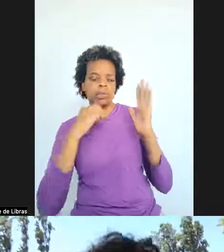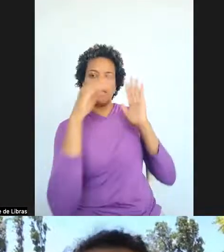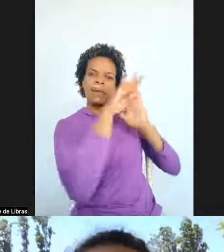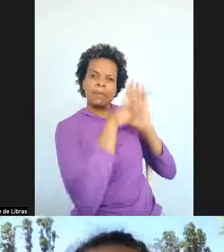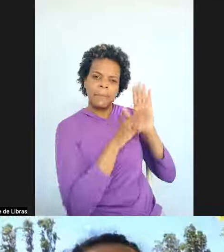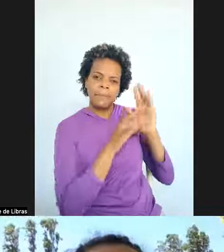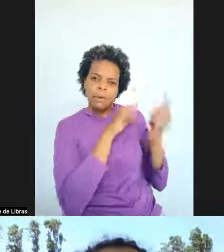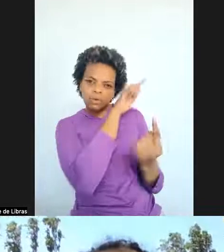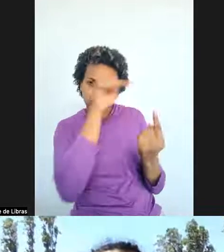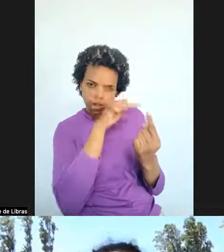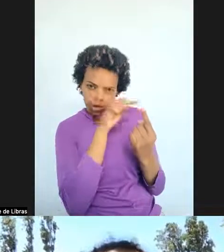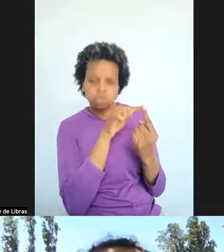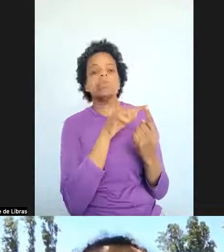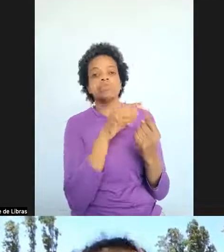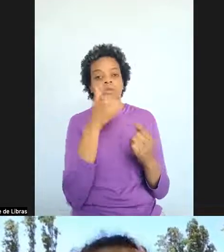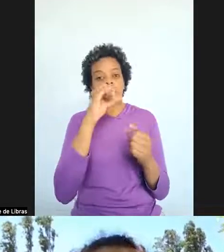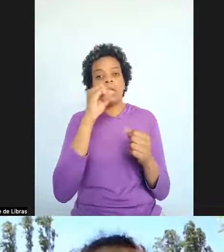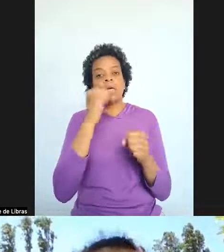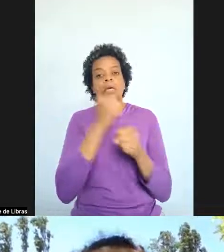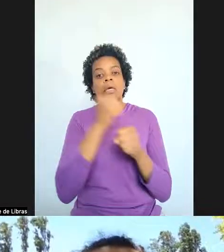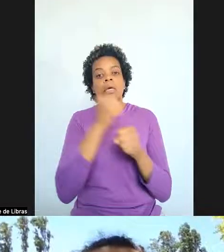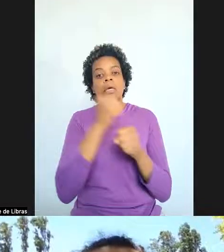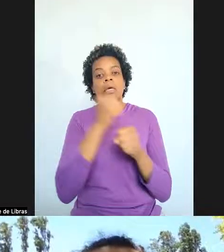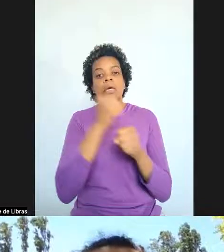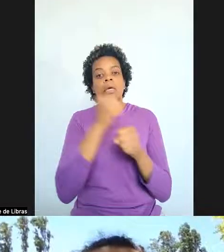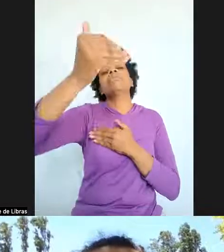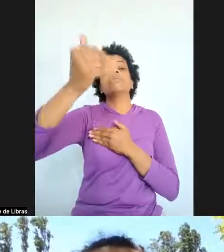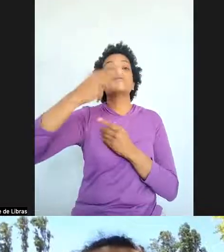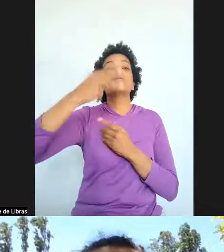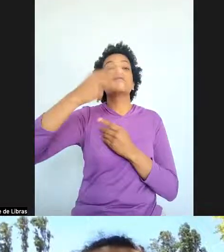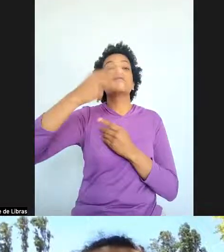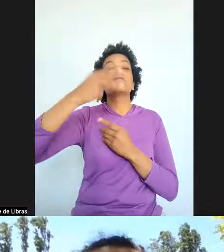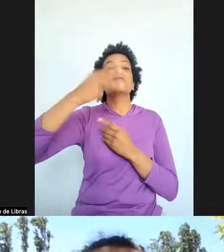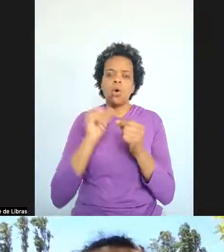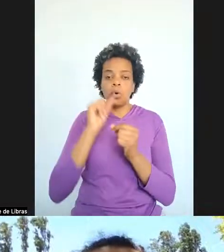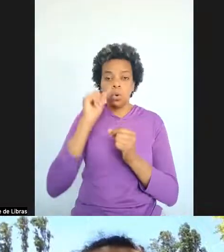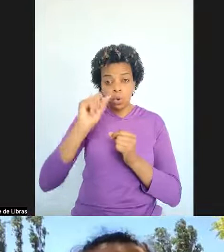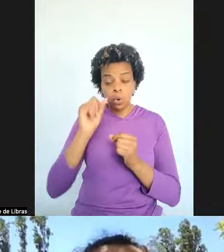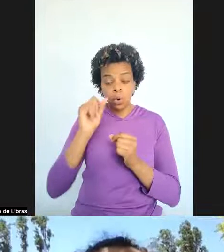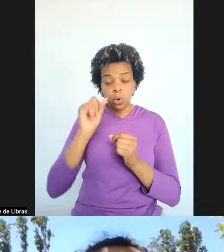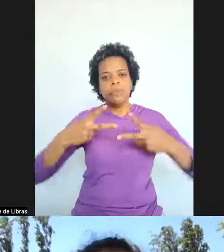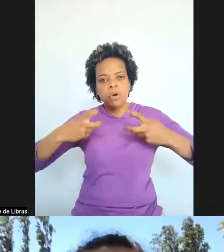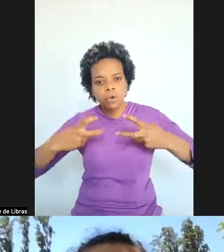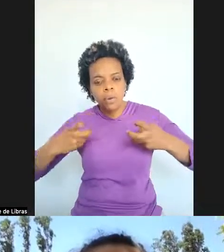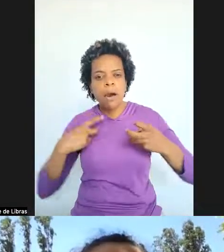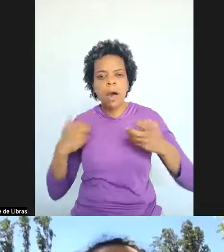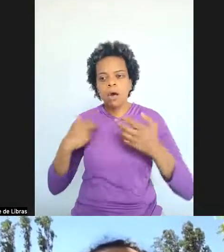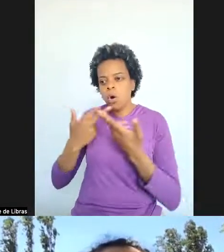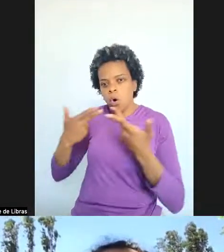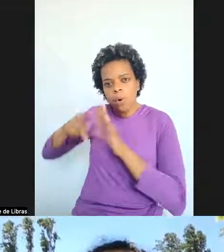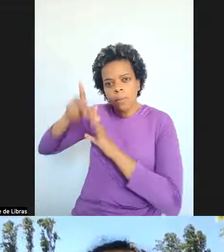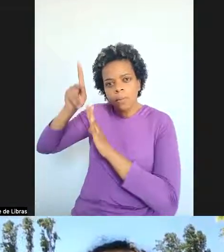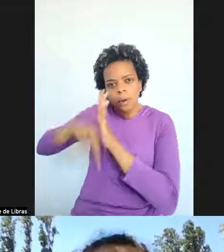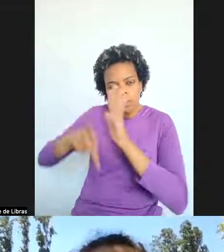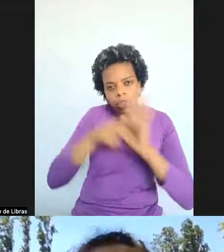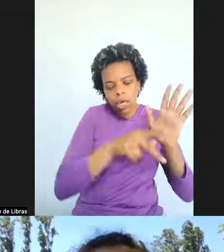the goals of the ocean's decade. So we try to ensure that the actions of Petrobras and the projects that